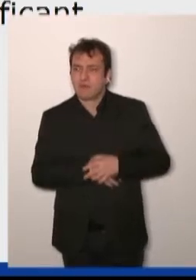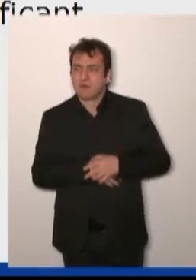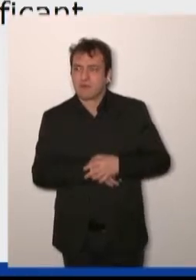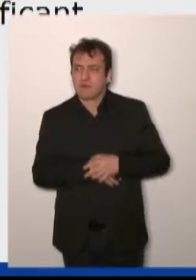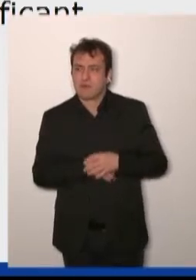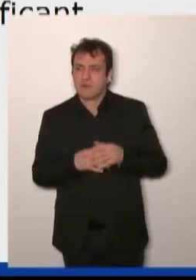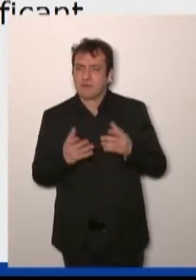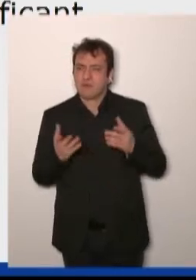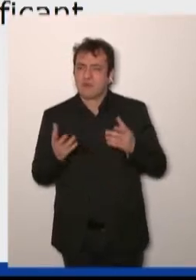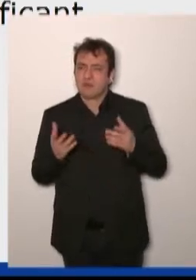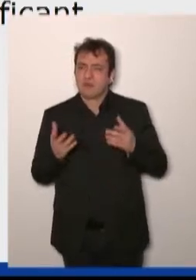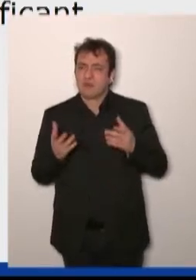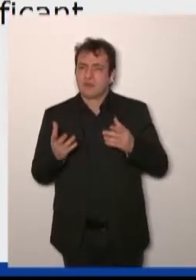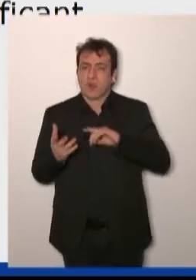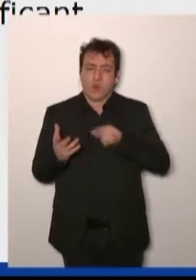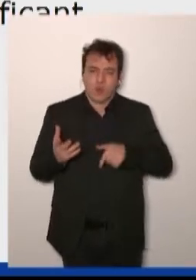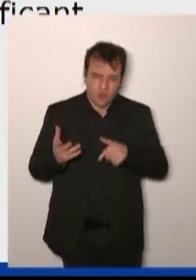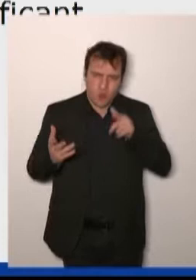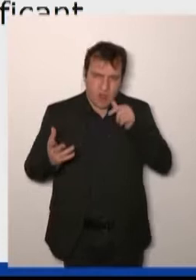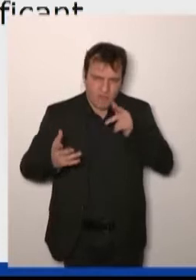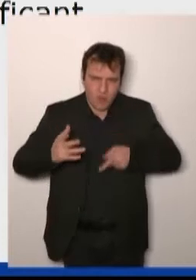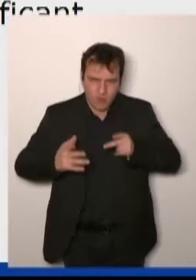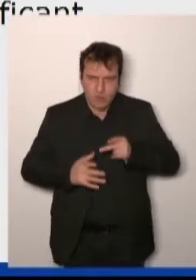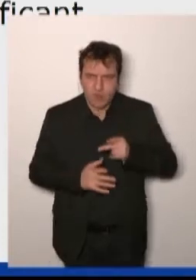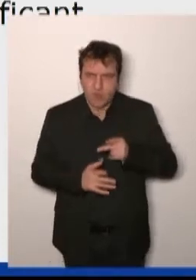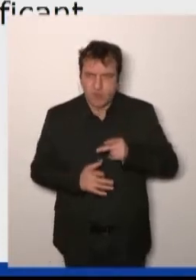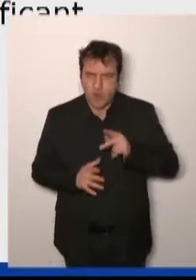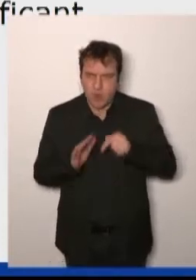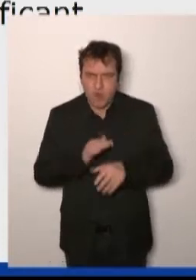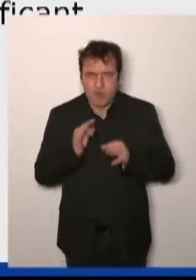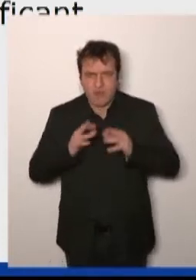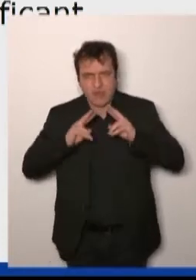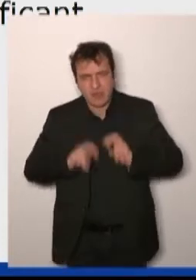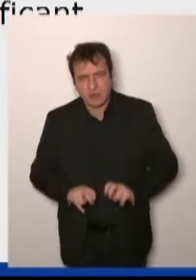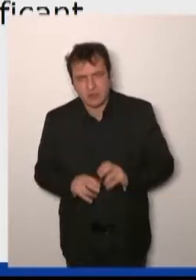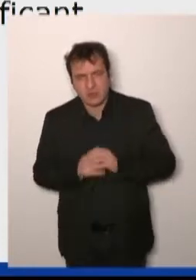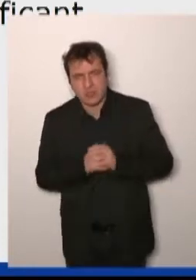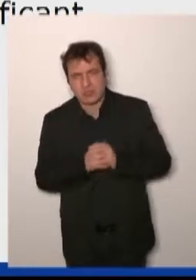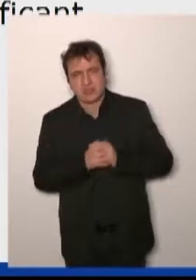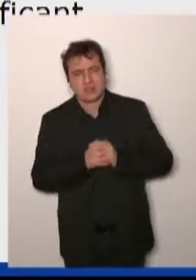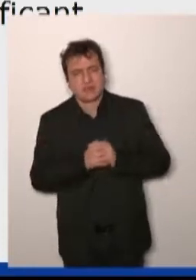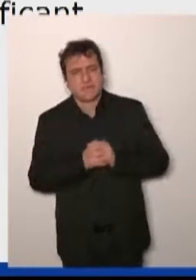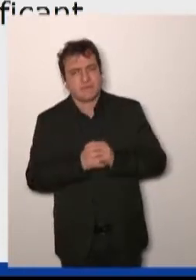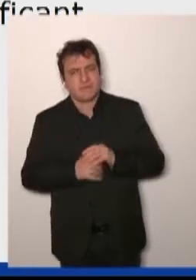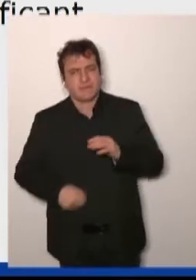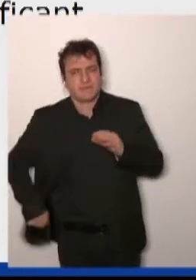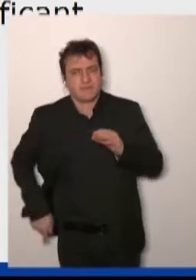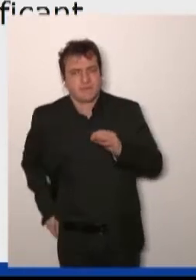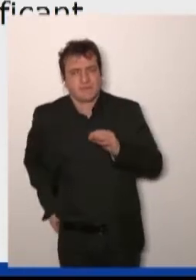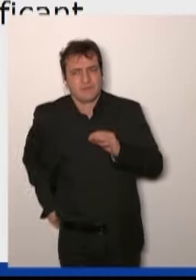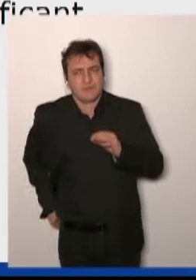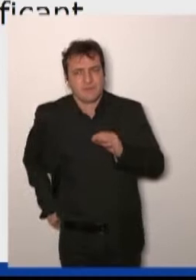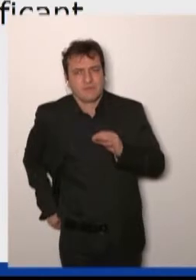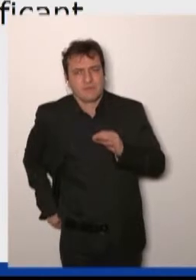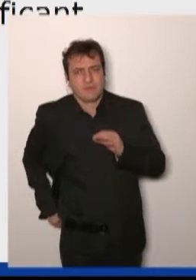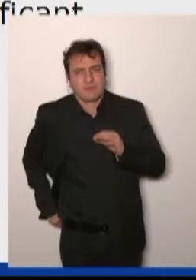as part of the so-called pediatric investigation plans, or PIPs, and has certainly and clearly changed and improved the landscape of pediatric